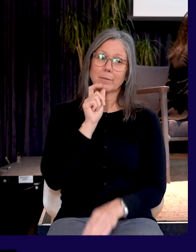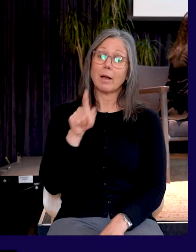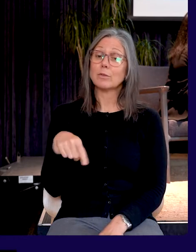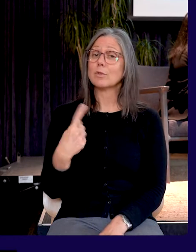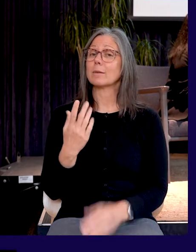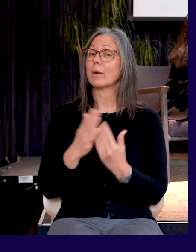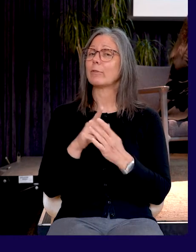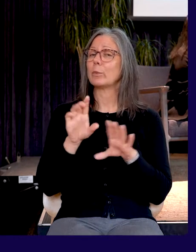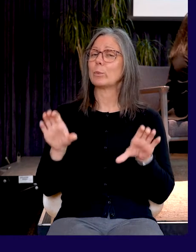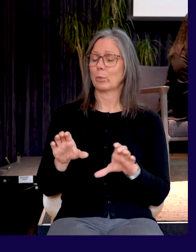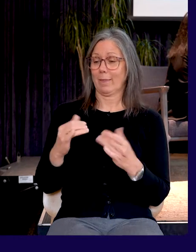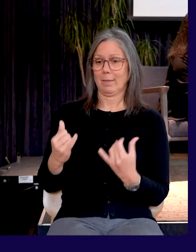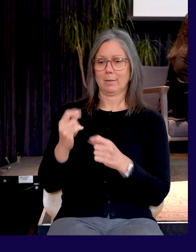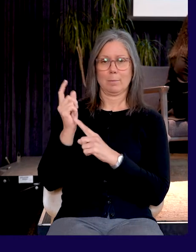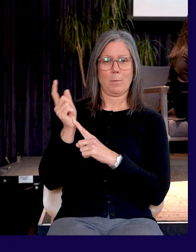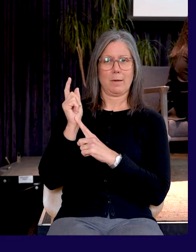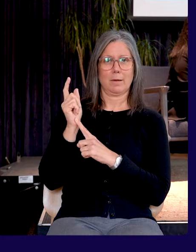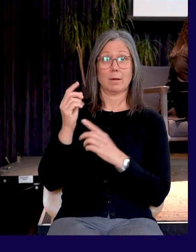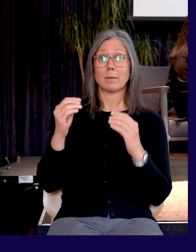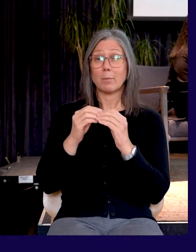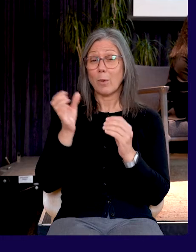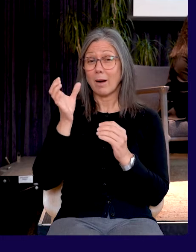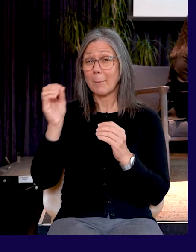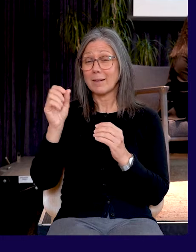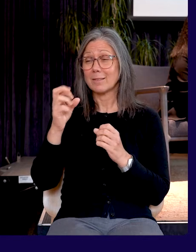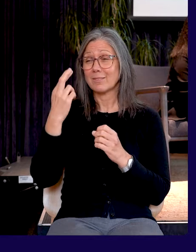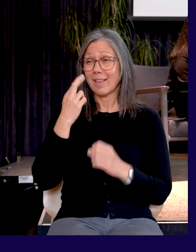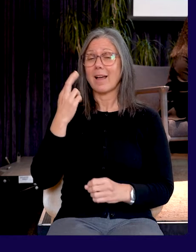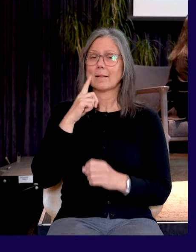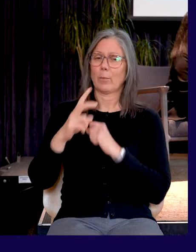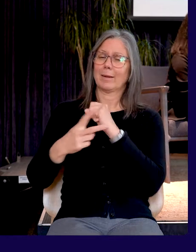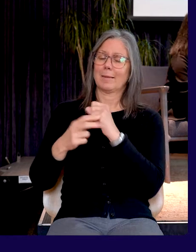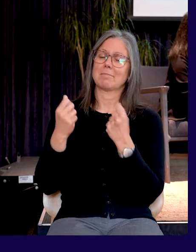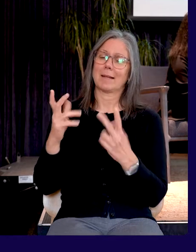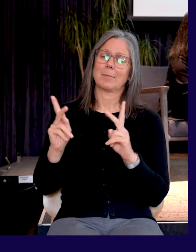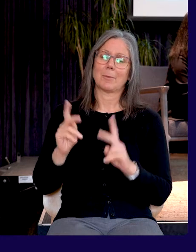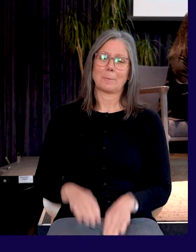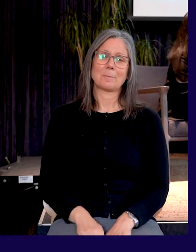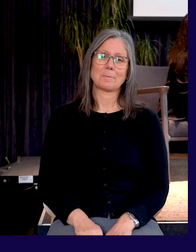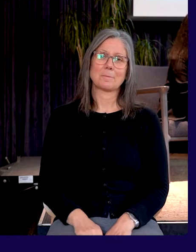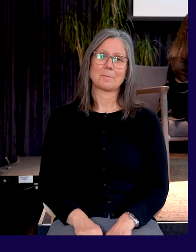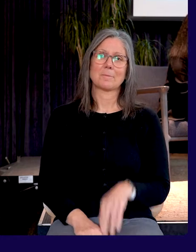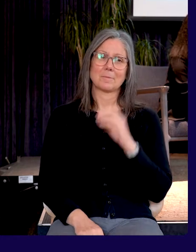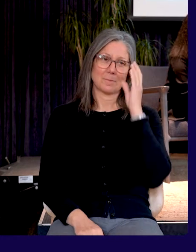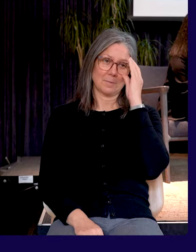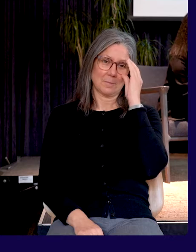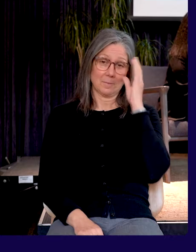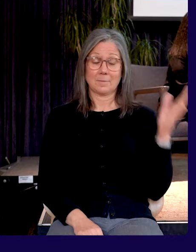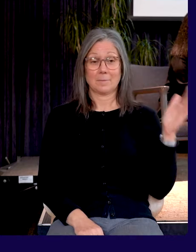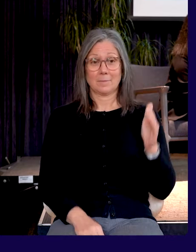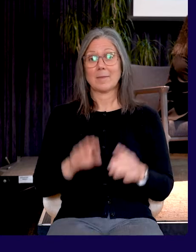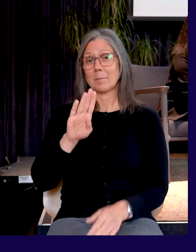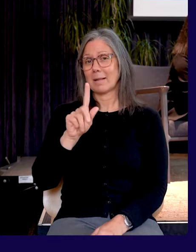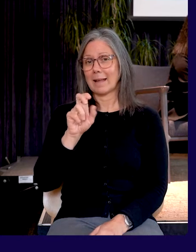what you're doing at the moment. I think if more companies realize that, they'd retain a lot more people. Thank you, Melanie. Blair? Yeah, to